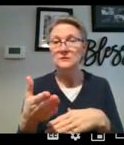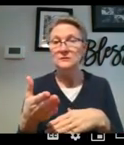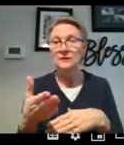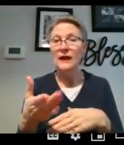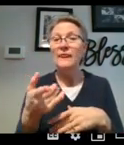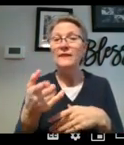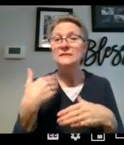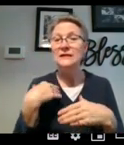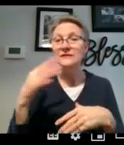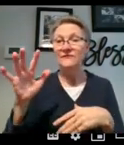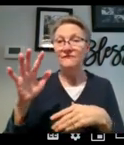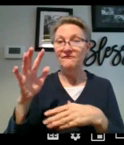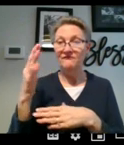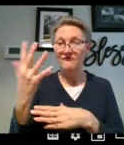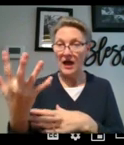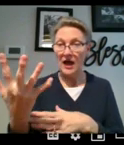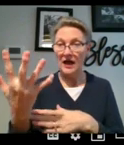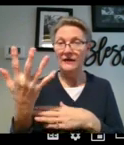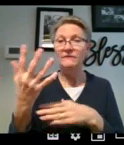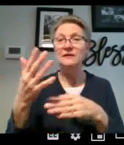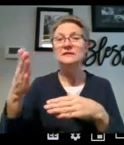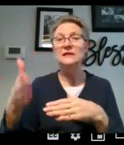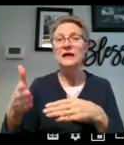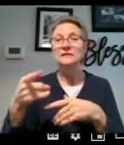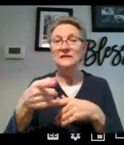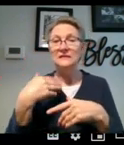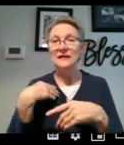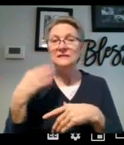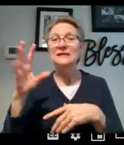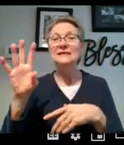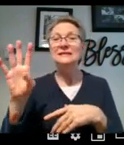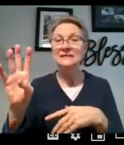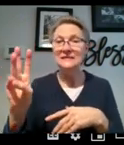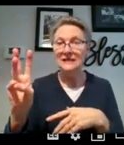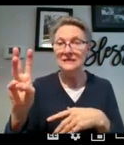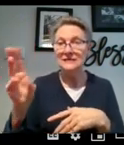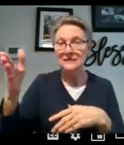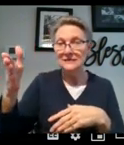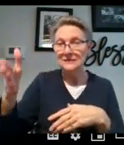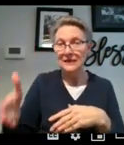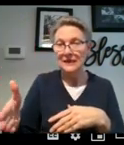This has 5 sides, and this has 6 sides, so I cannot mark those.